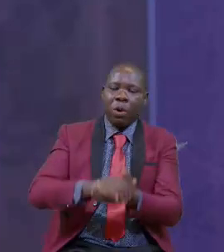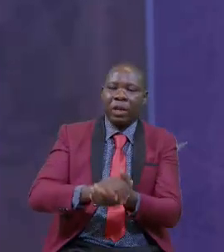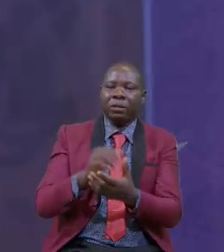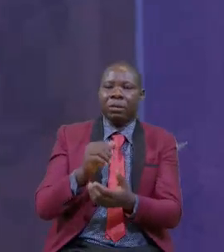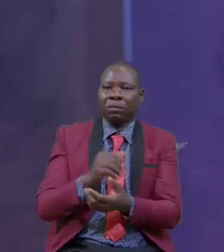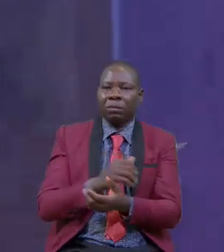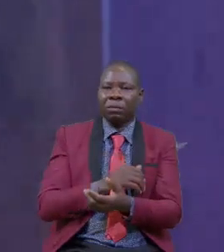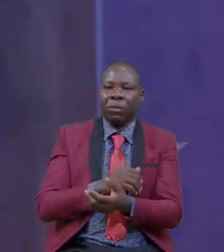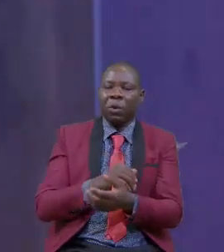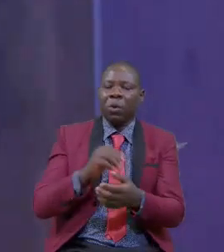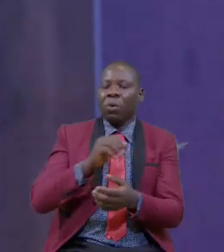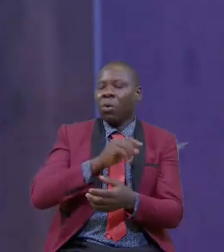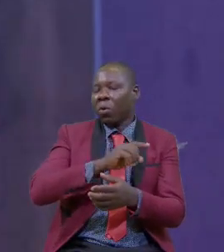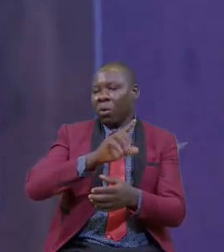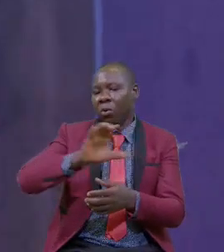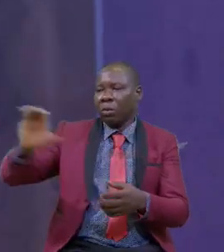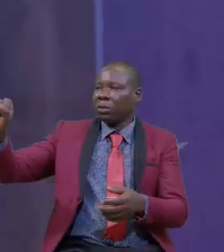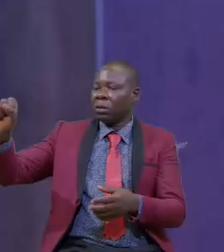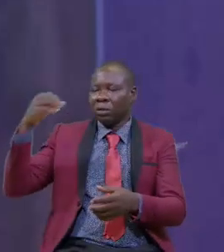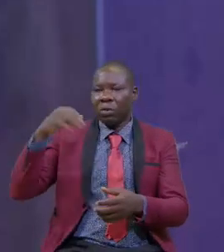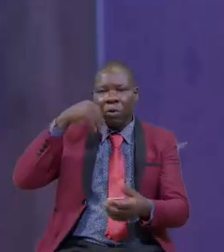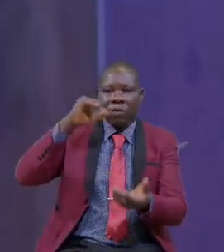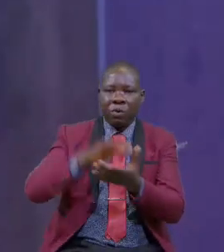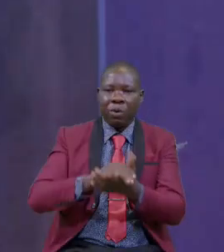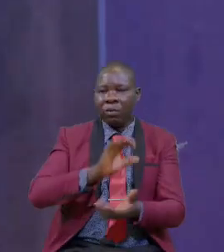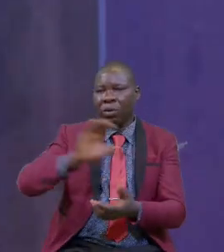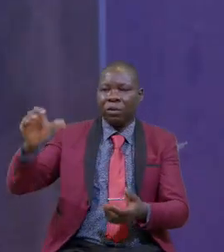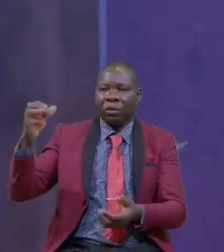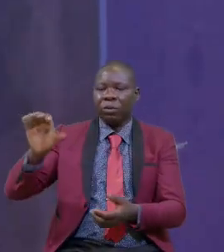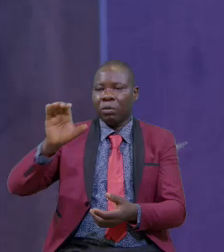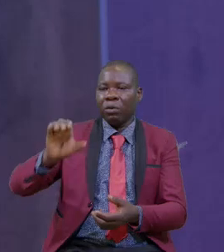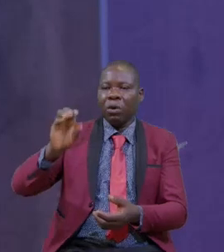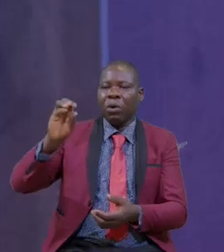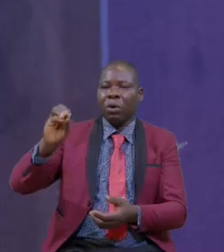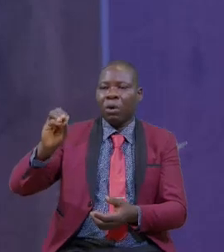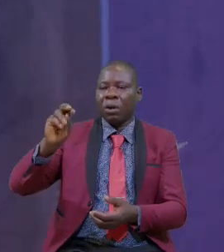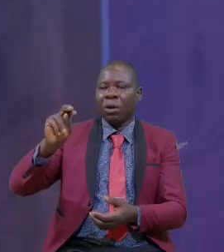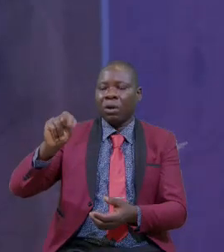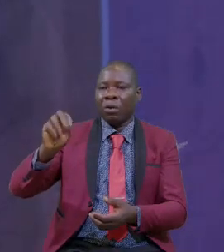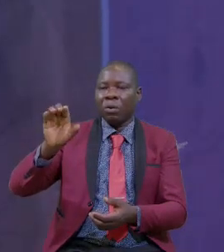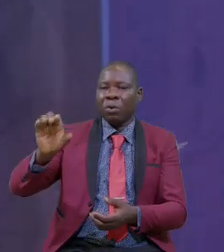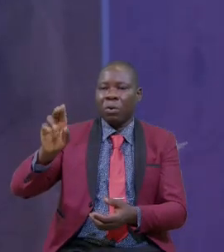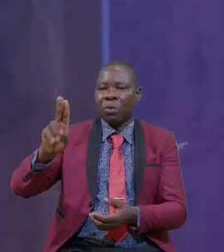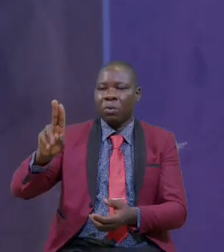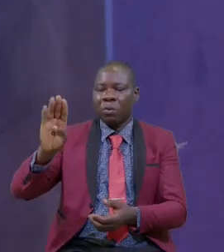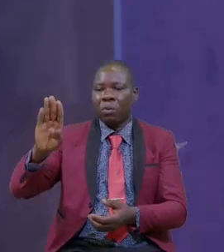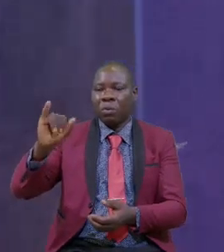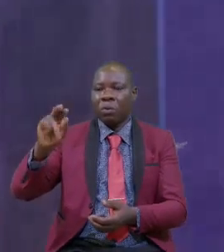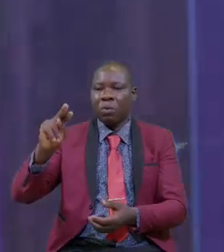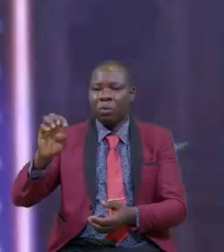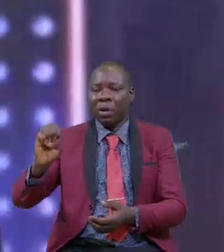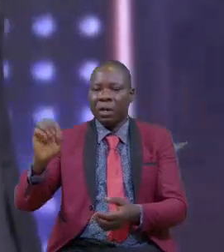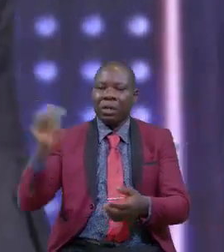of wives, hundreds of concubines, 1,000. They all pulled him down